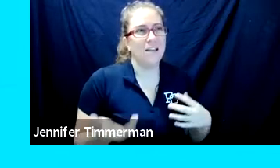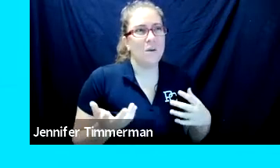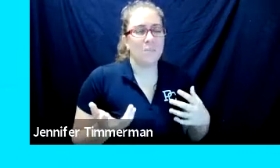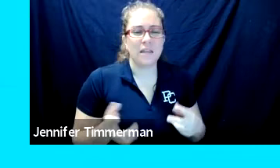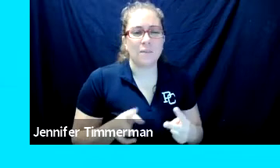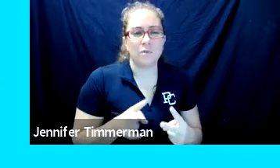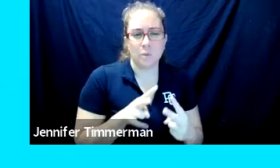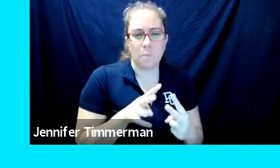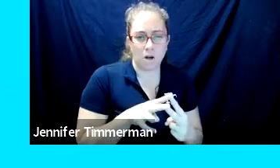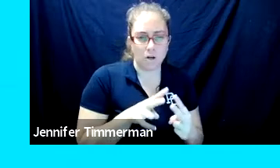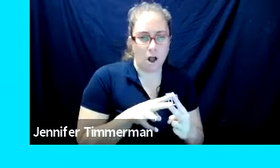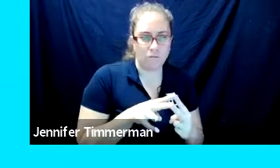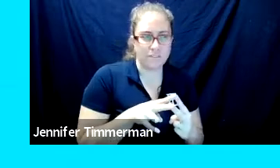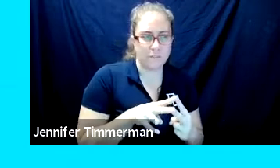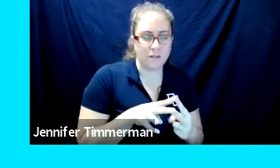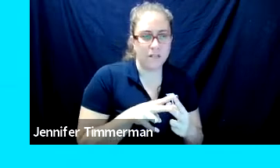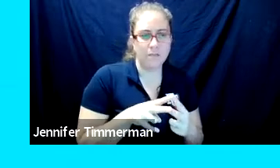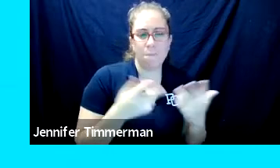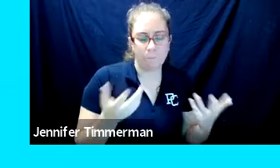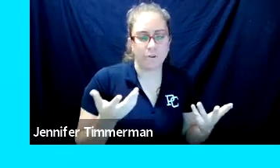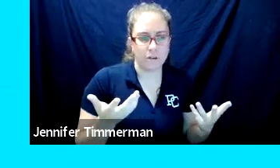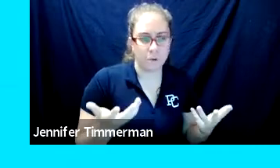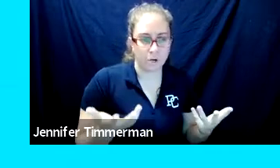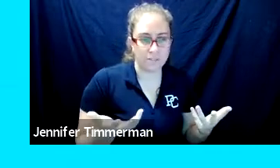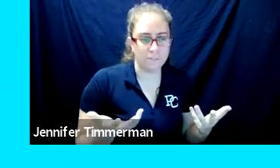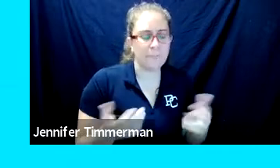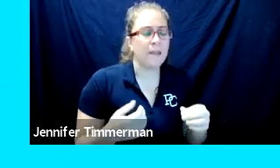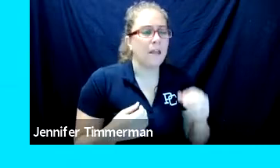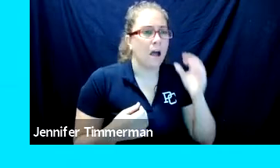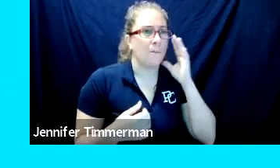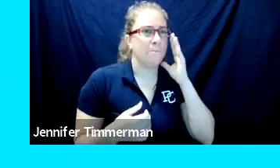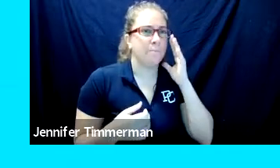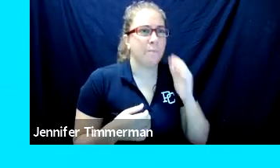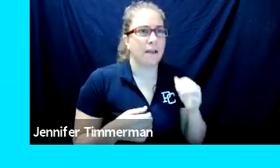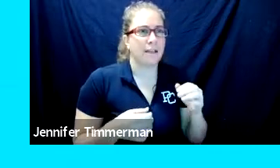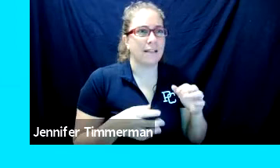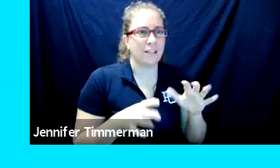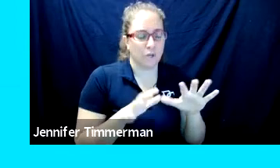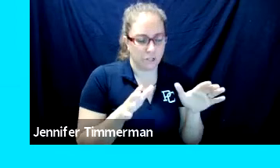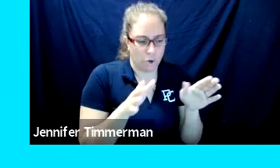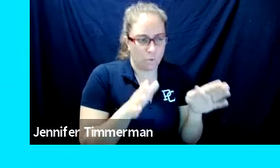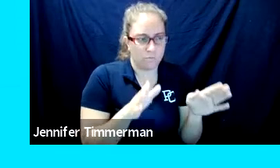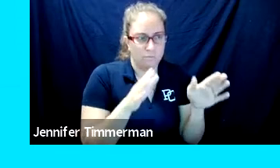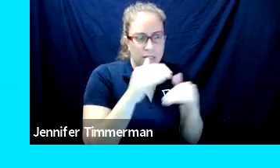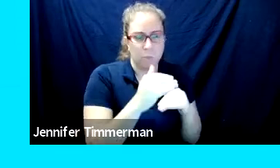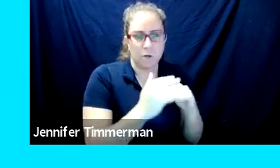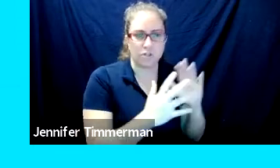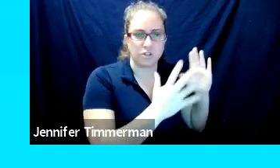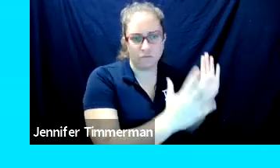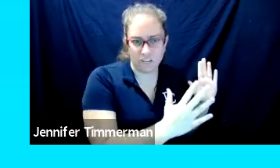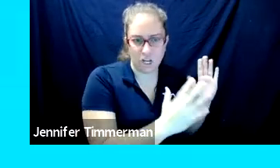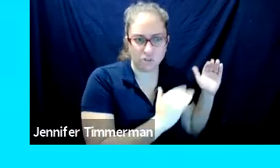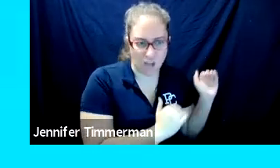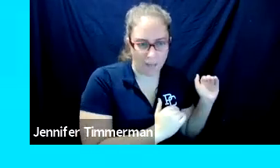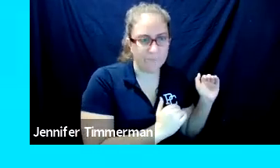like being able to partner off with somebody when you're in person, but you're in your own little